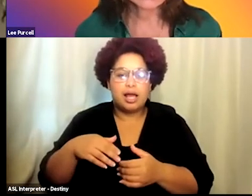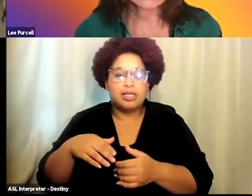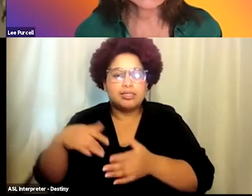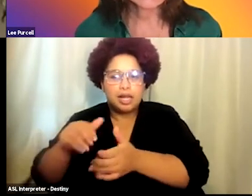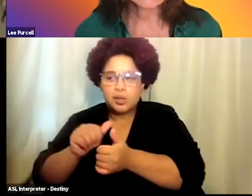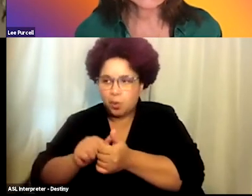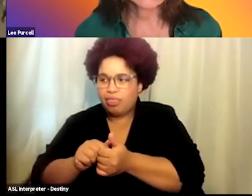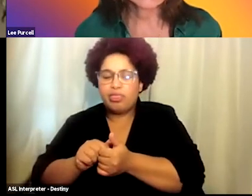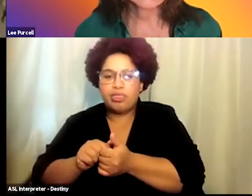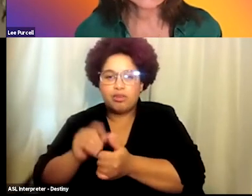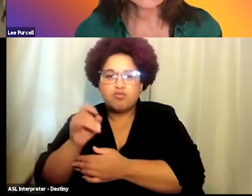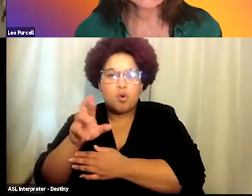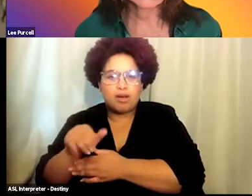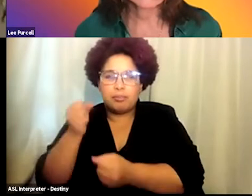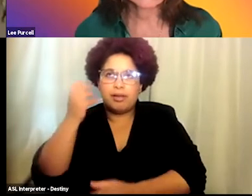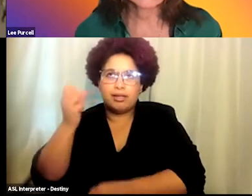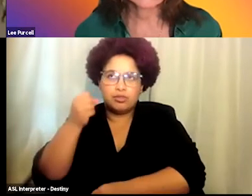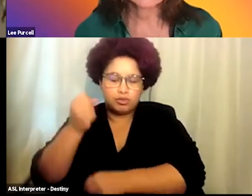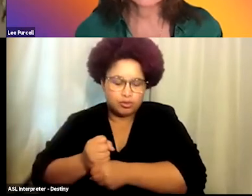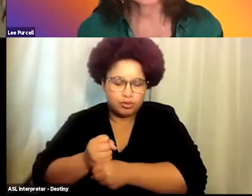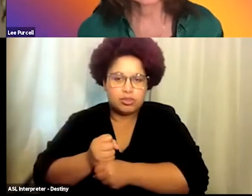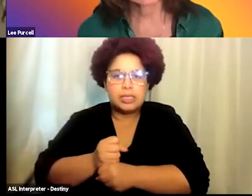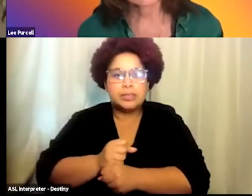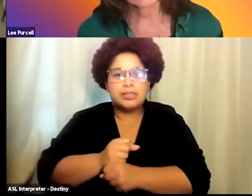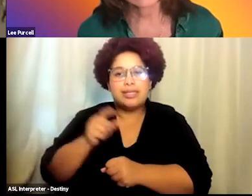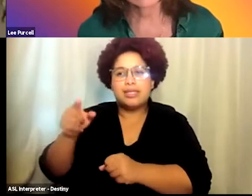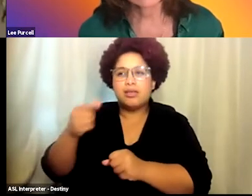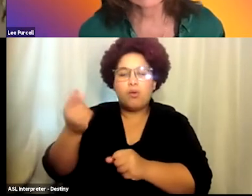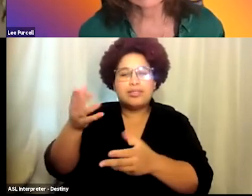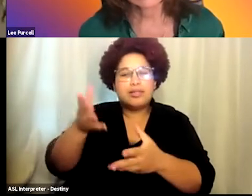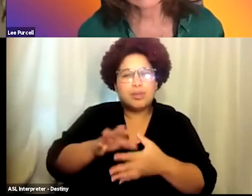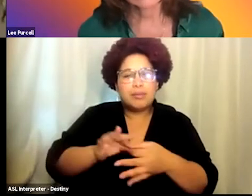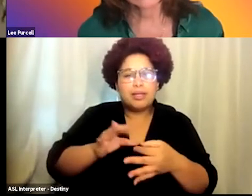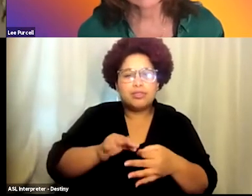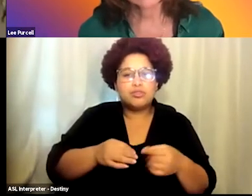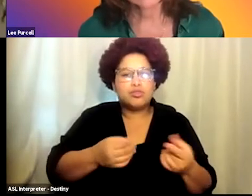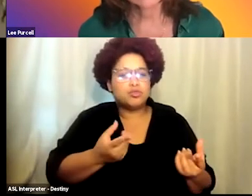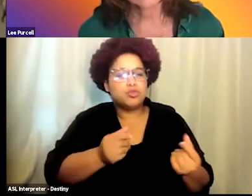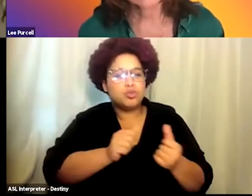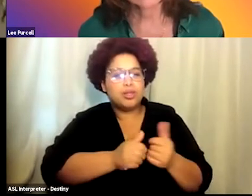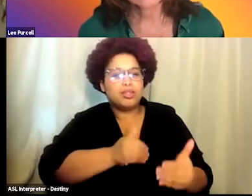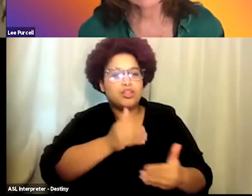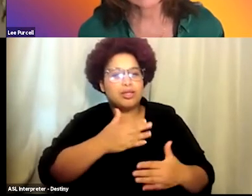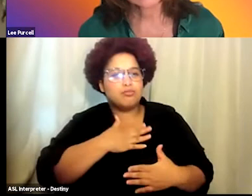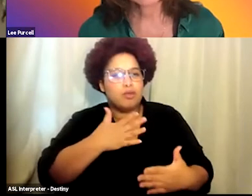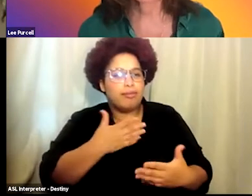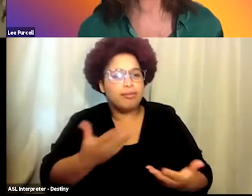years. And the basic message that he always left us with is, what are you going to do with your next breath?